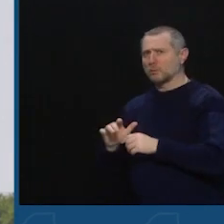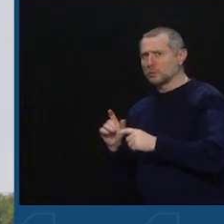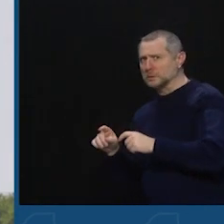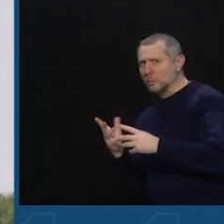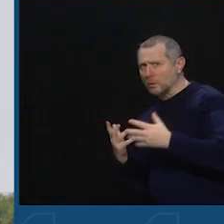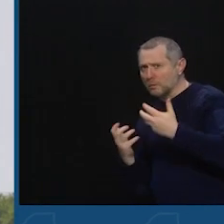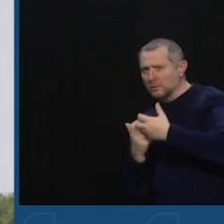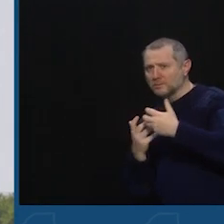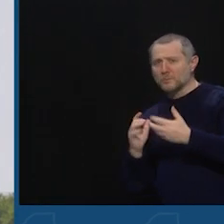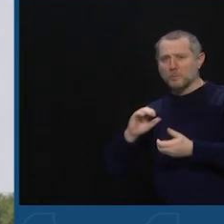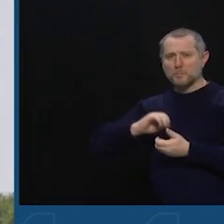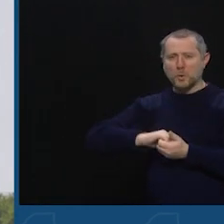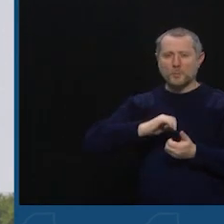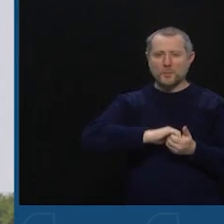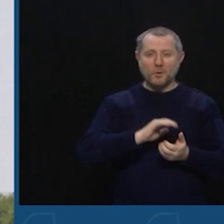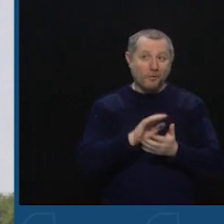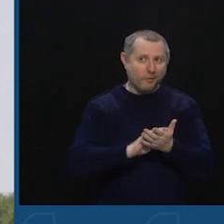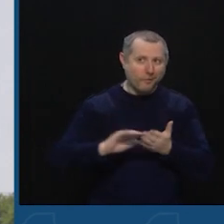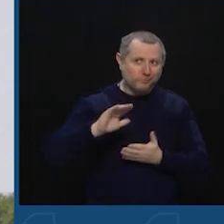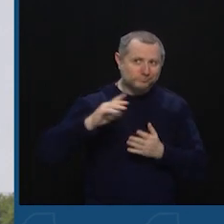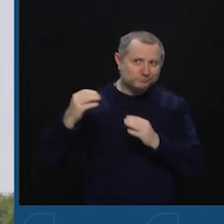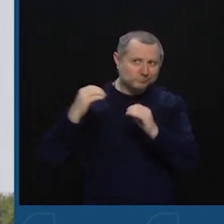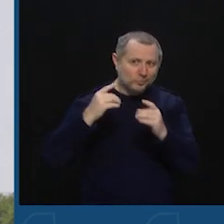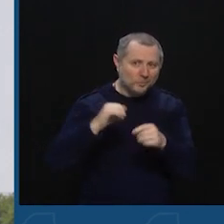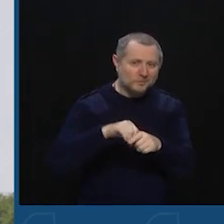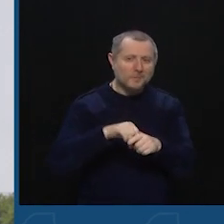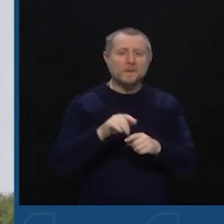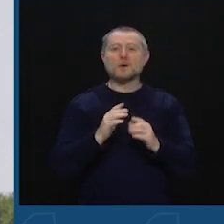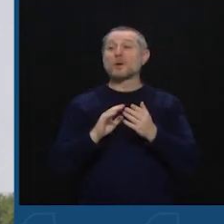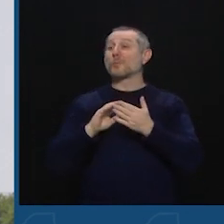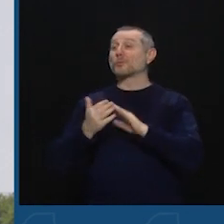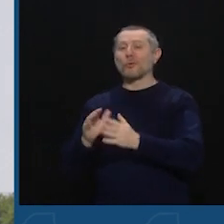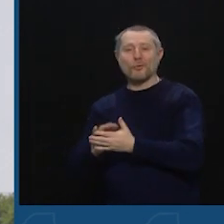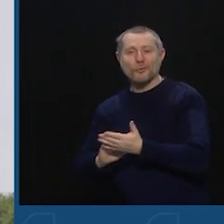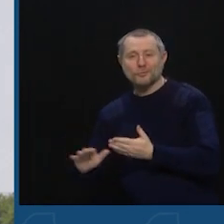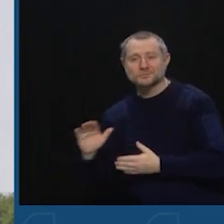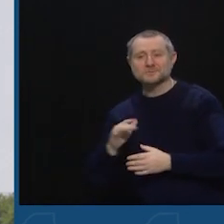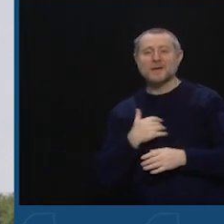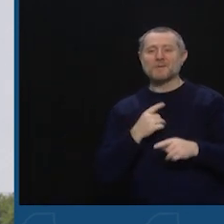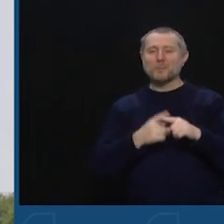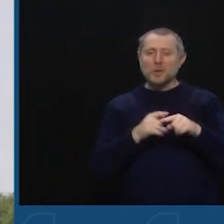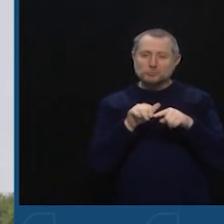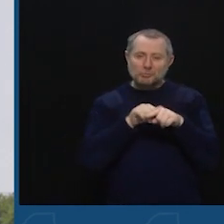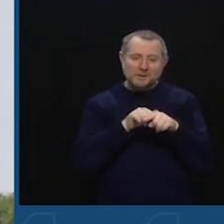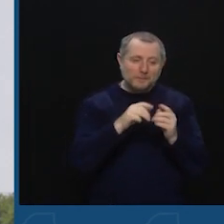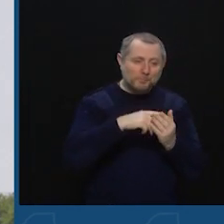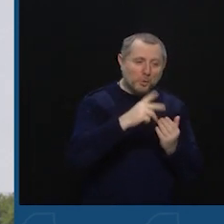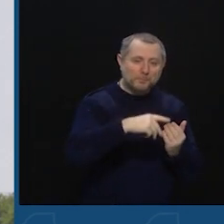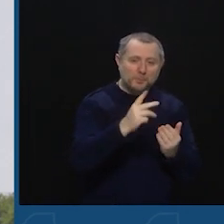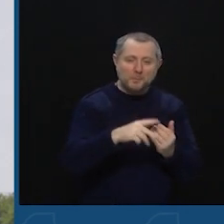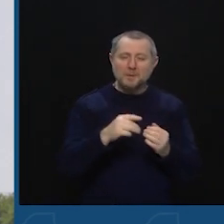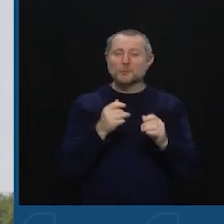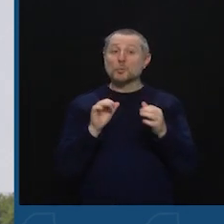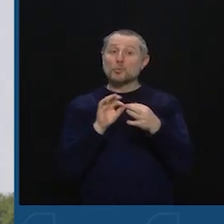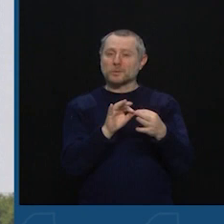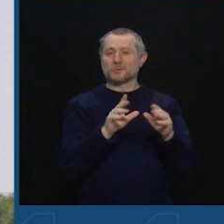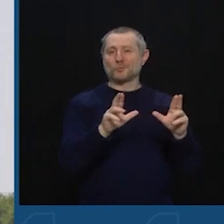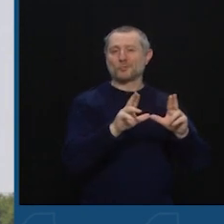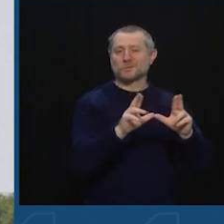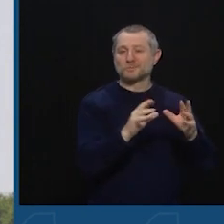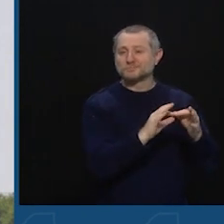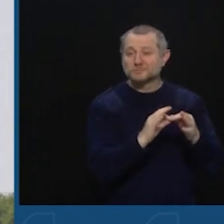colleges, certificates from community college, as well as our apprenticeship programs with labor. Hope Knight and her team can get this done,